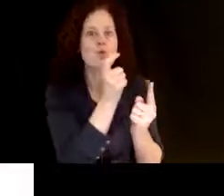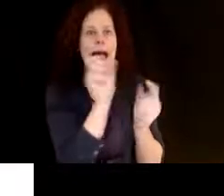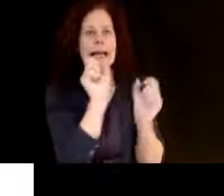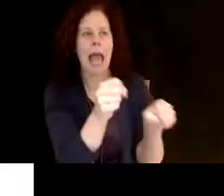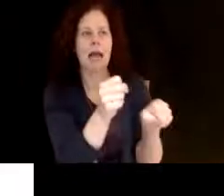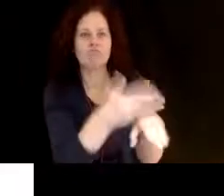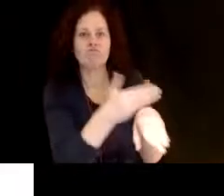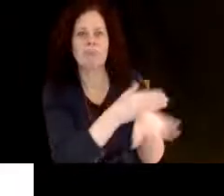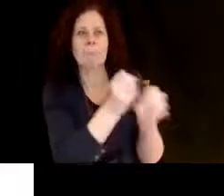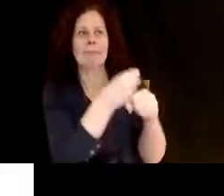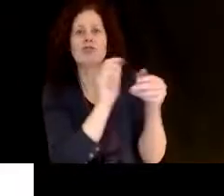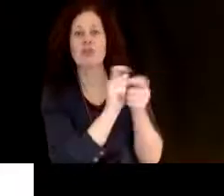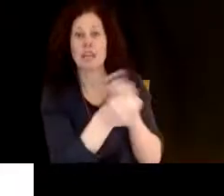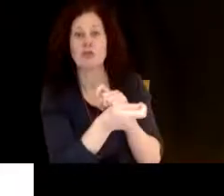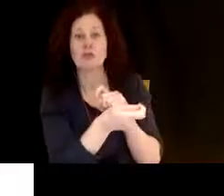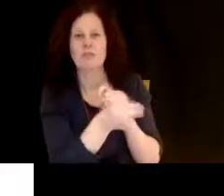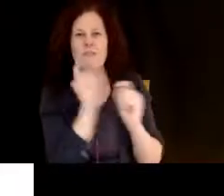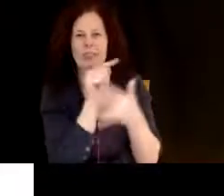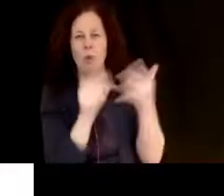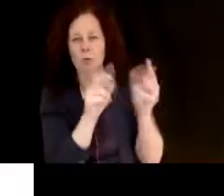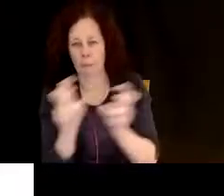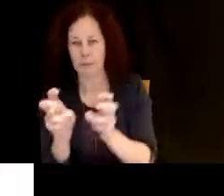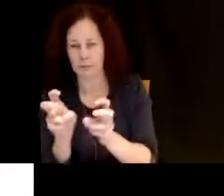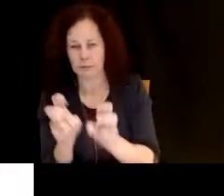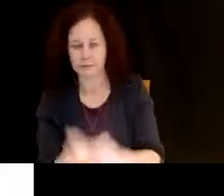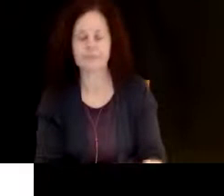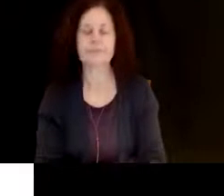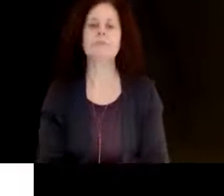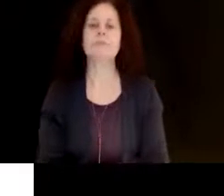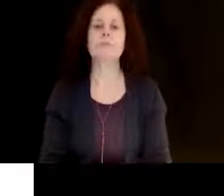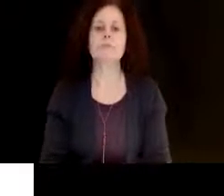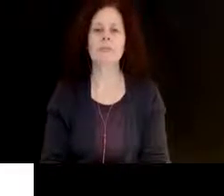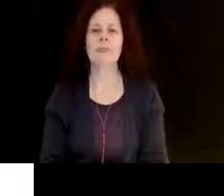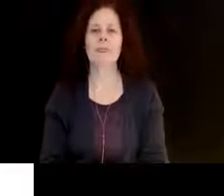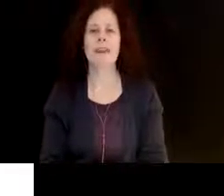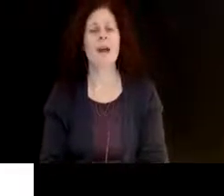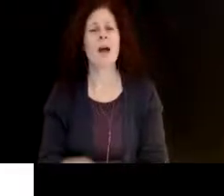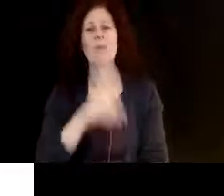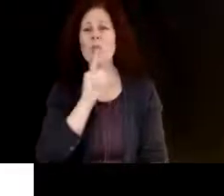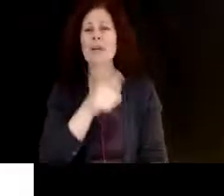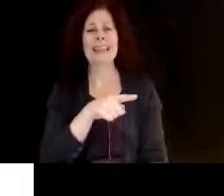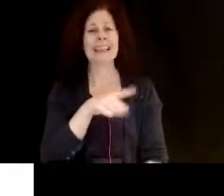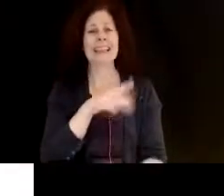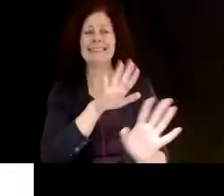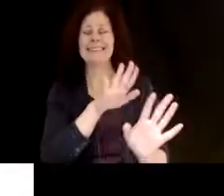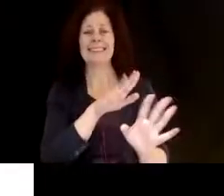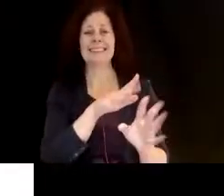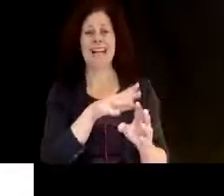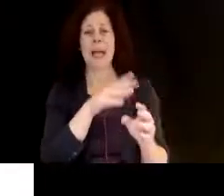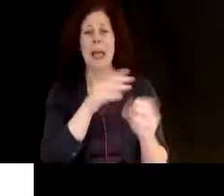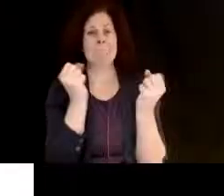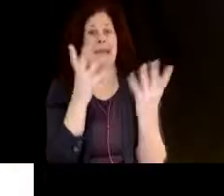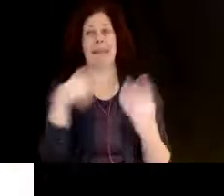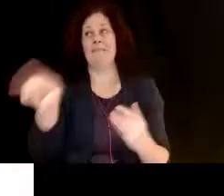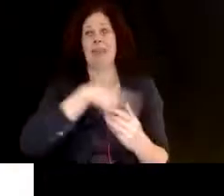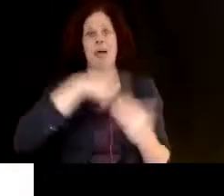municipalities on these topics. But largely closing the knowledge gap is still the primary aim for this. As many of our surveys